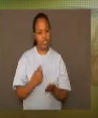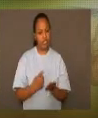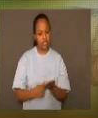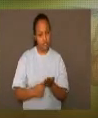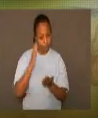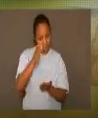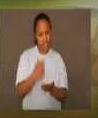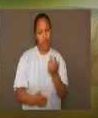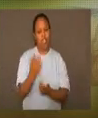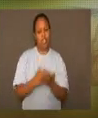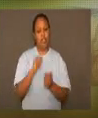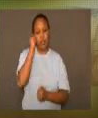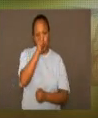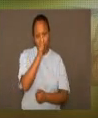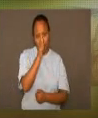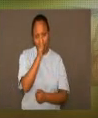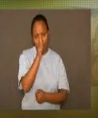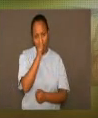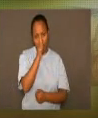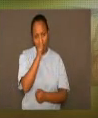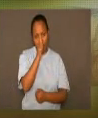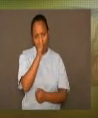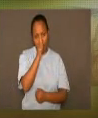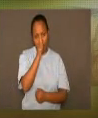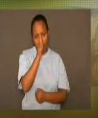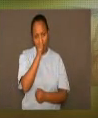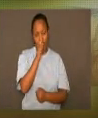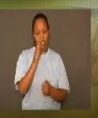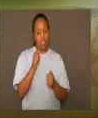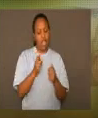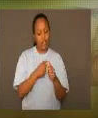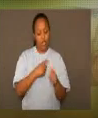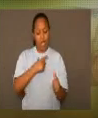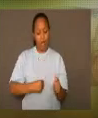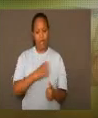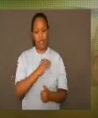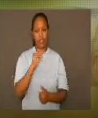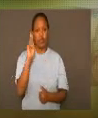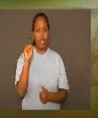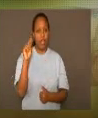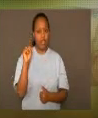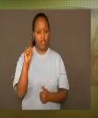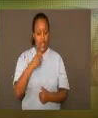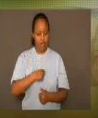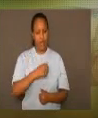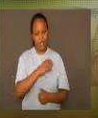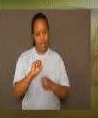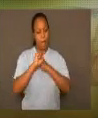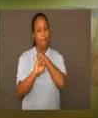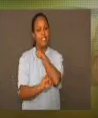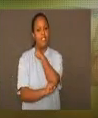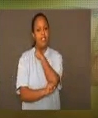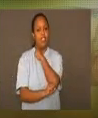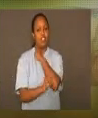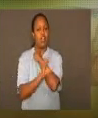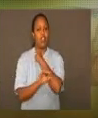that Ethiopia is one of the founding members of the United Nations, the